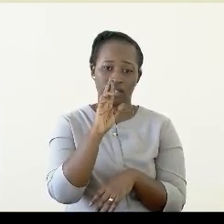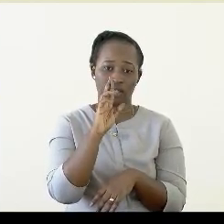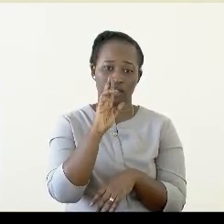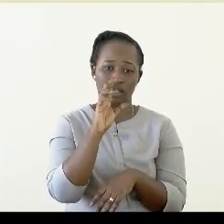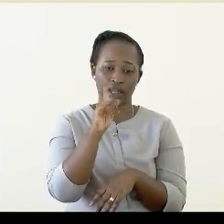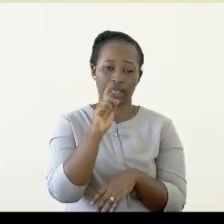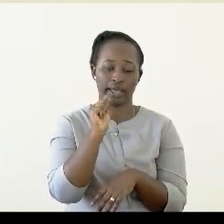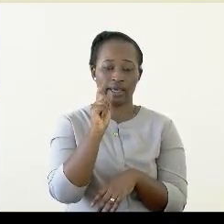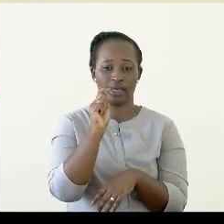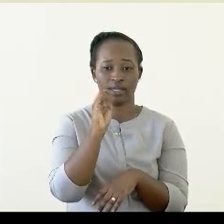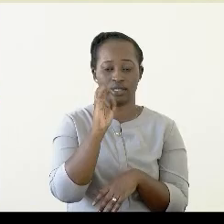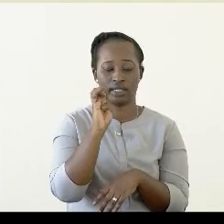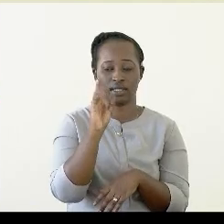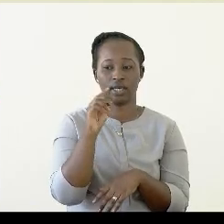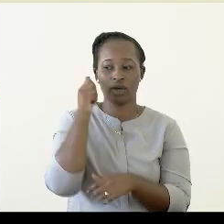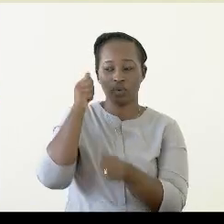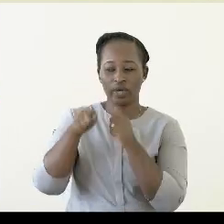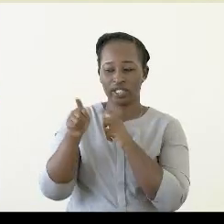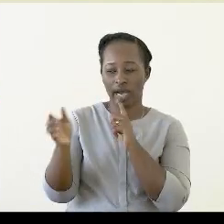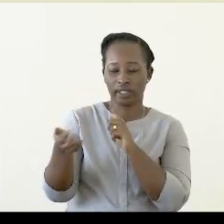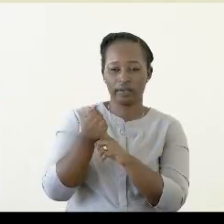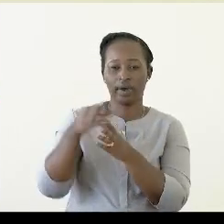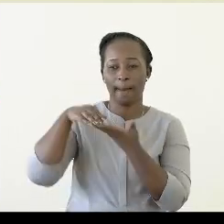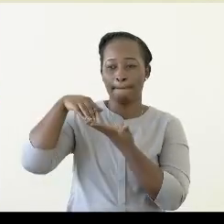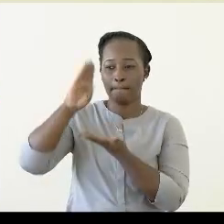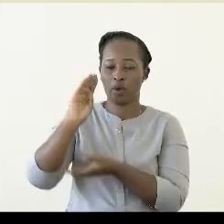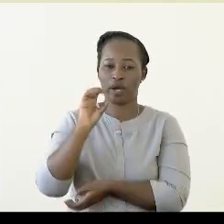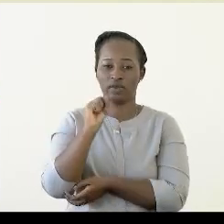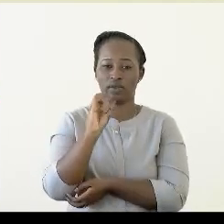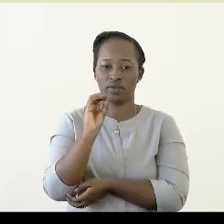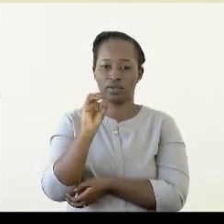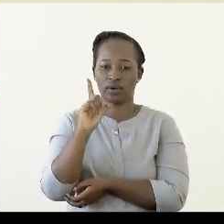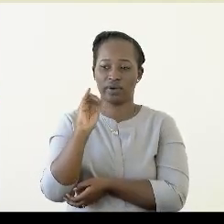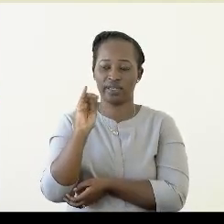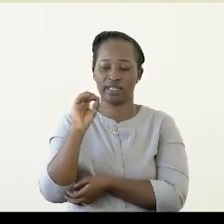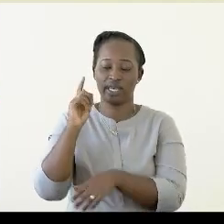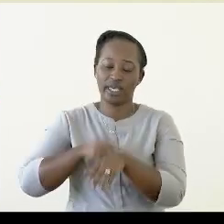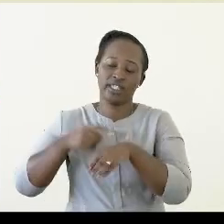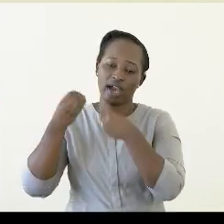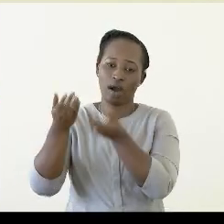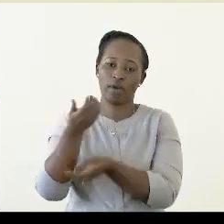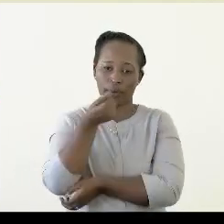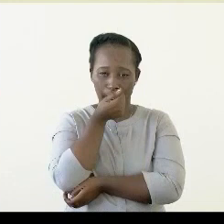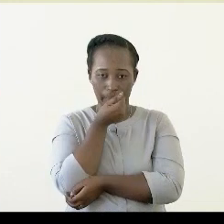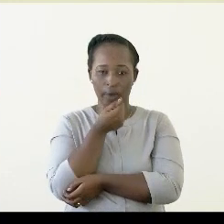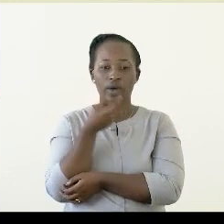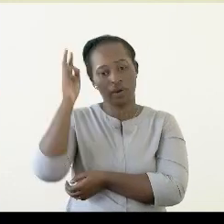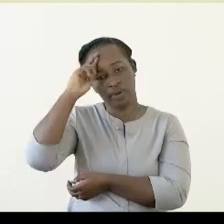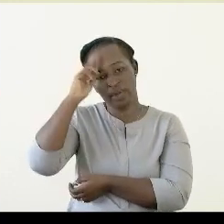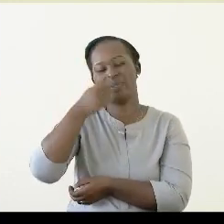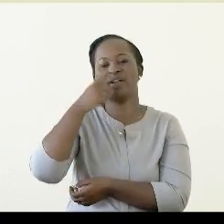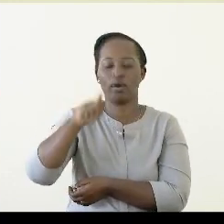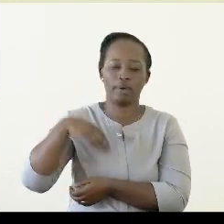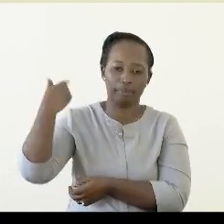can dissolve more solute at a given temperature. Remember, we always have to be specific